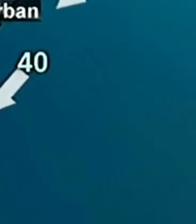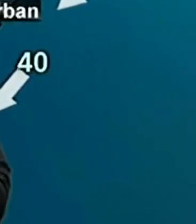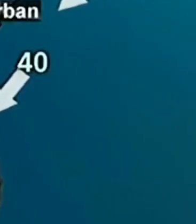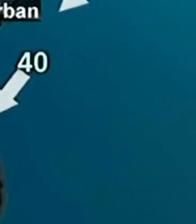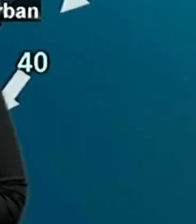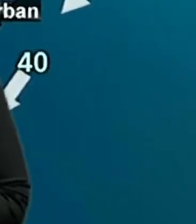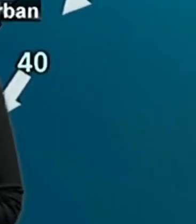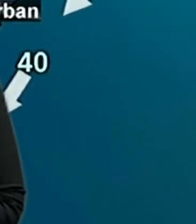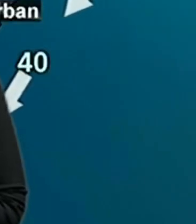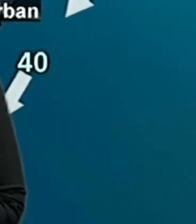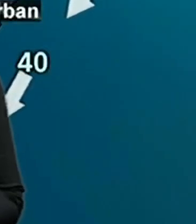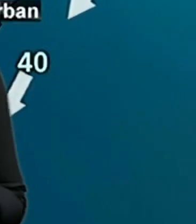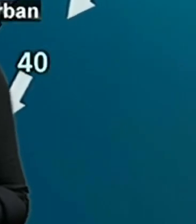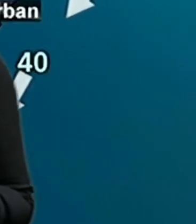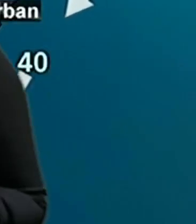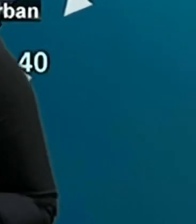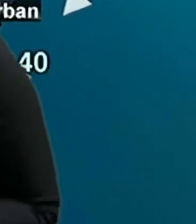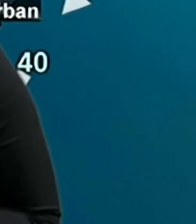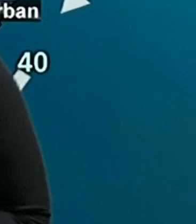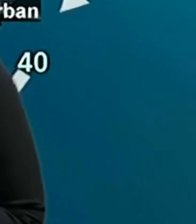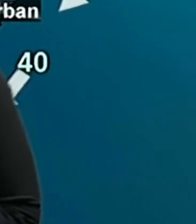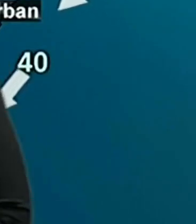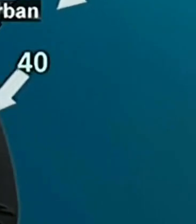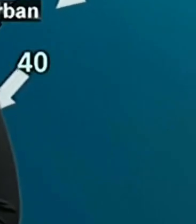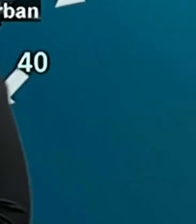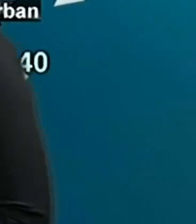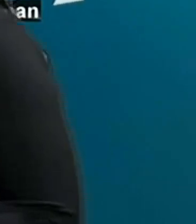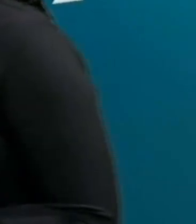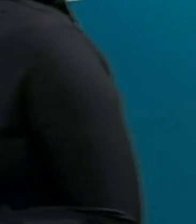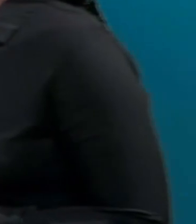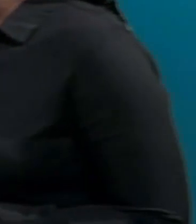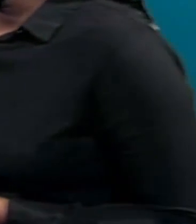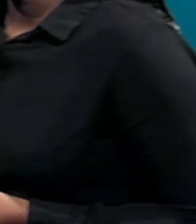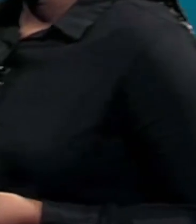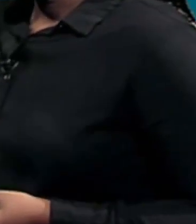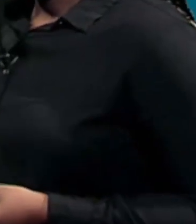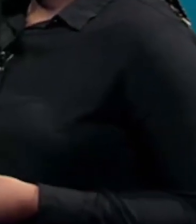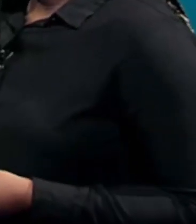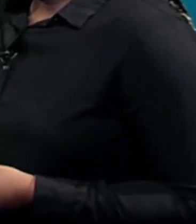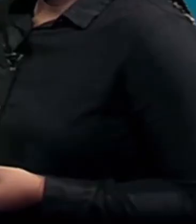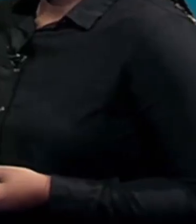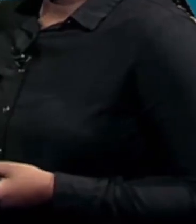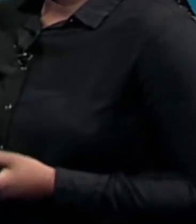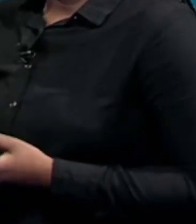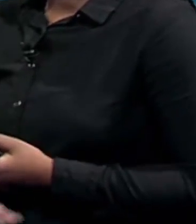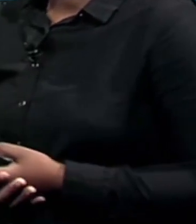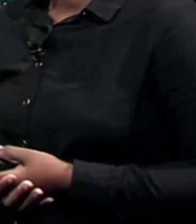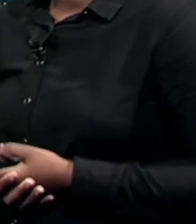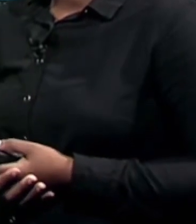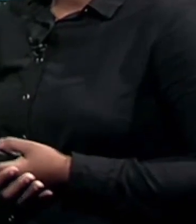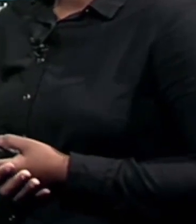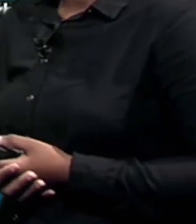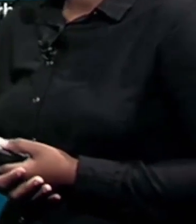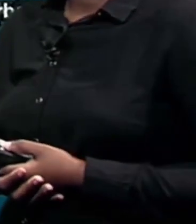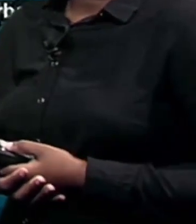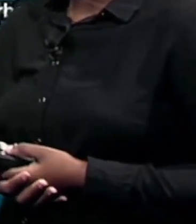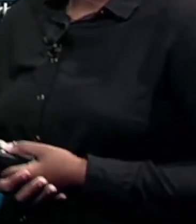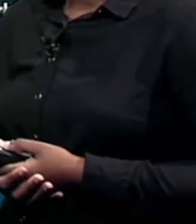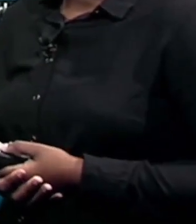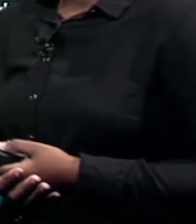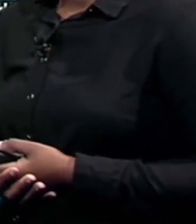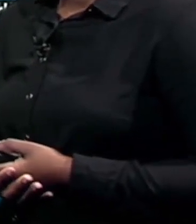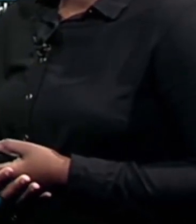ke go leboga ke ya me mogaetse madimo a re bone ponela pele a maemo a bosa mo bosegong jo ga mmogo le motsatsing la ka moso go tla itemogela dipula ka kwa province ya kwa Free